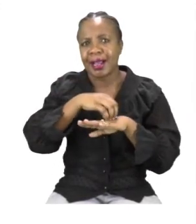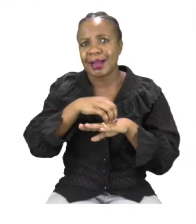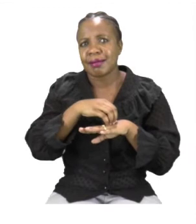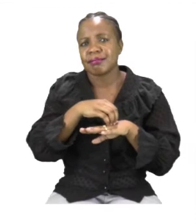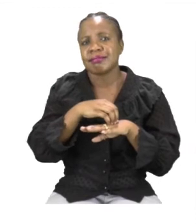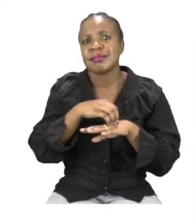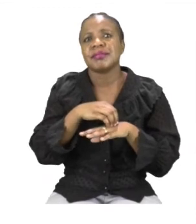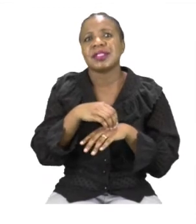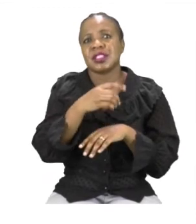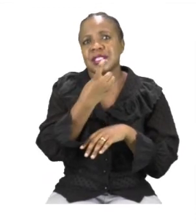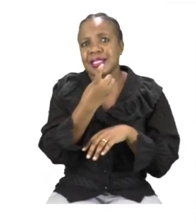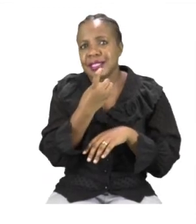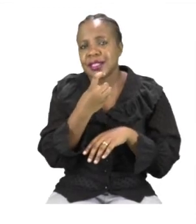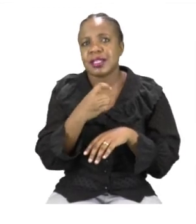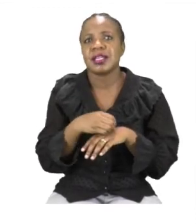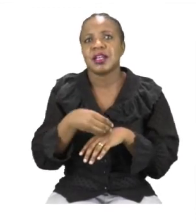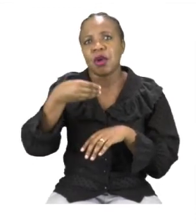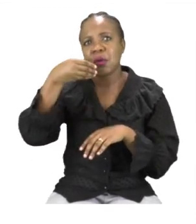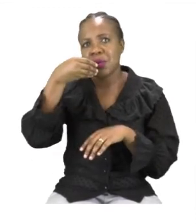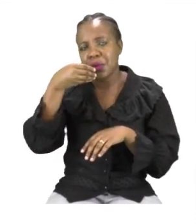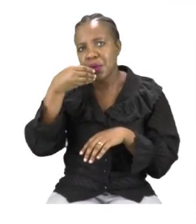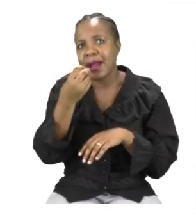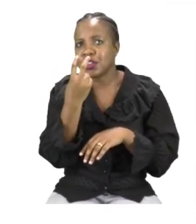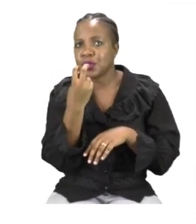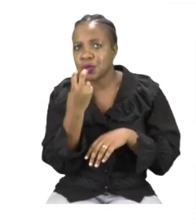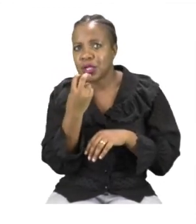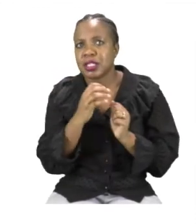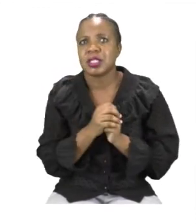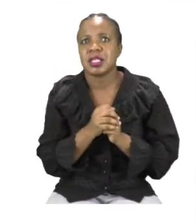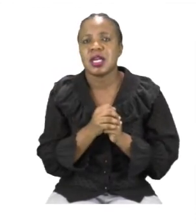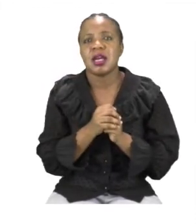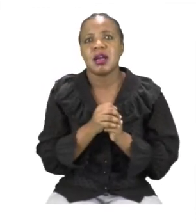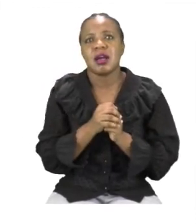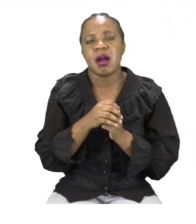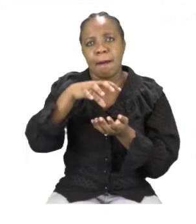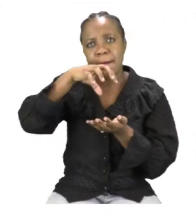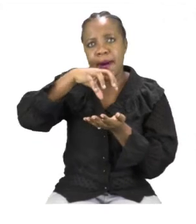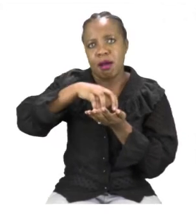30. And our cake is 40.